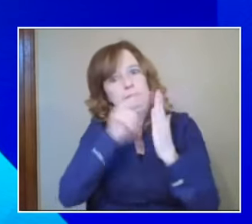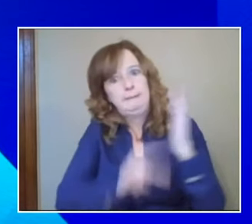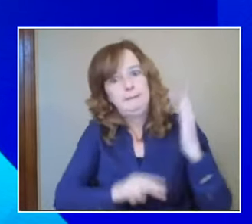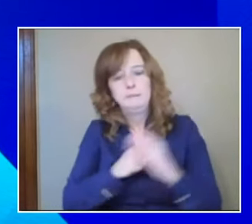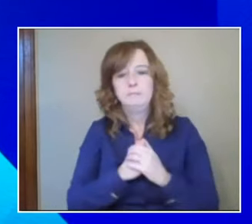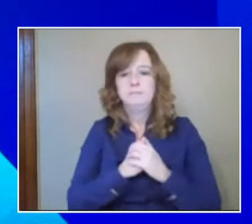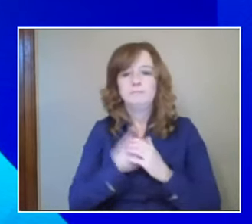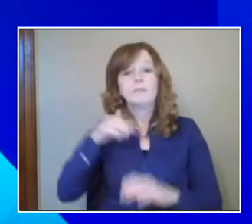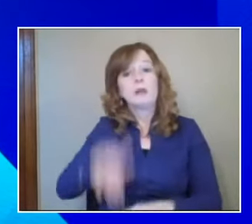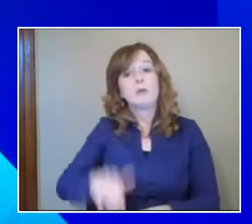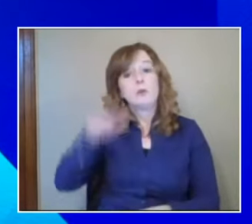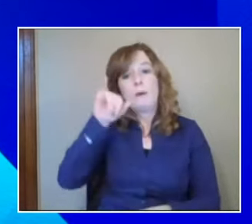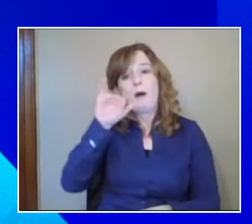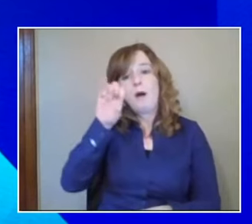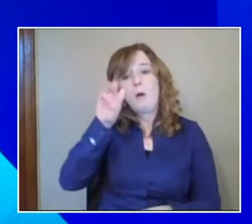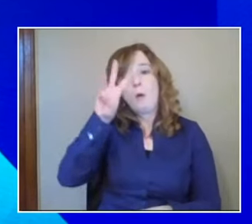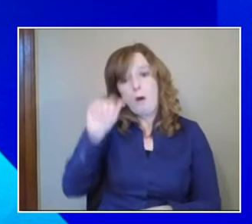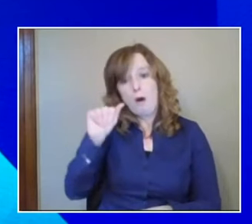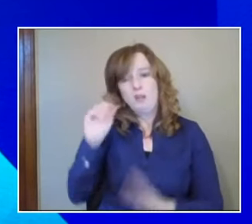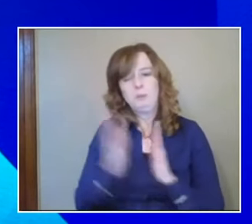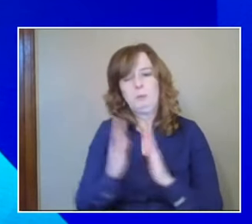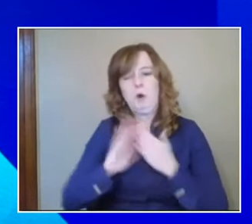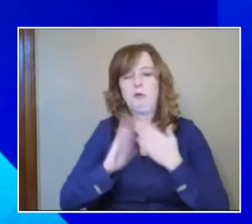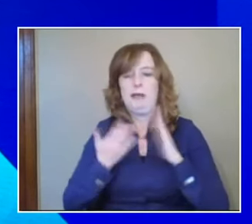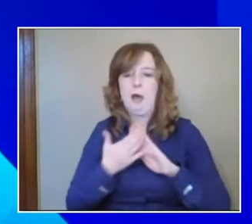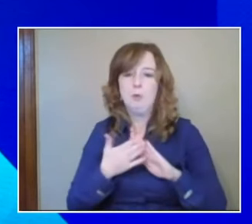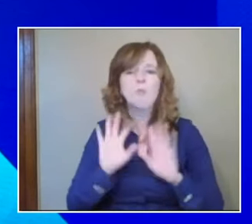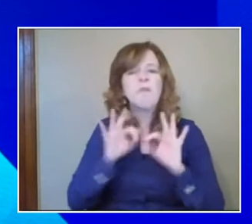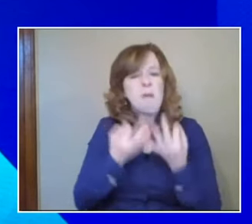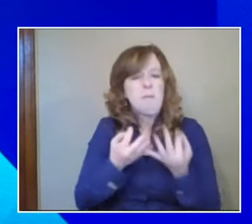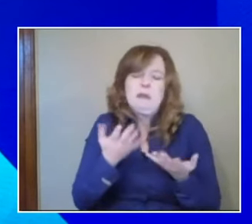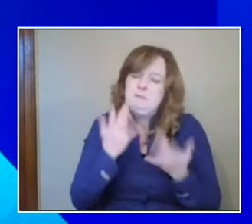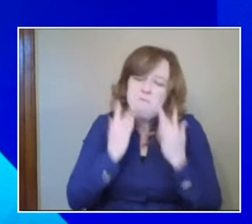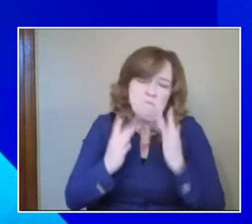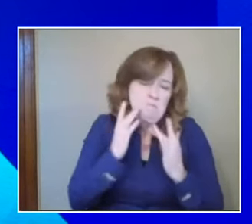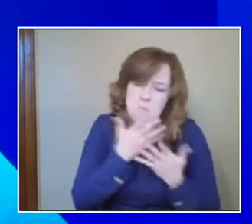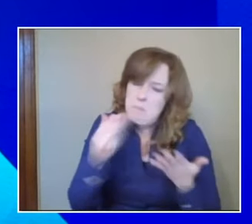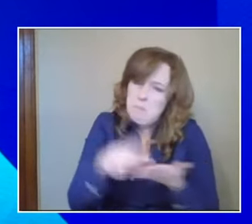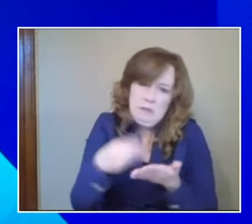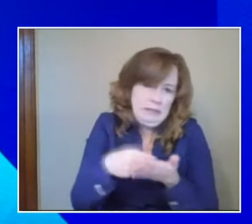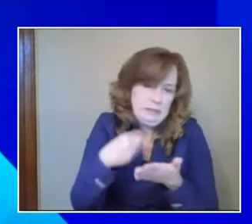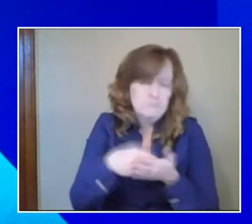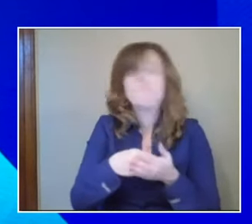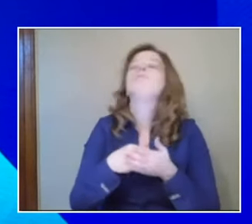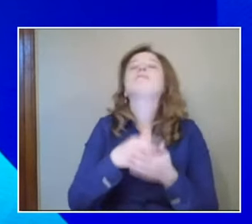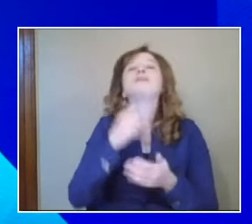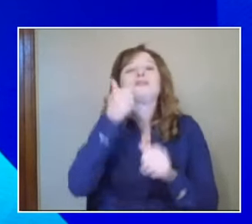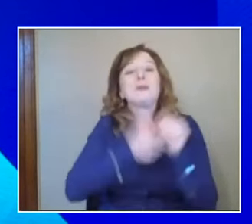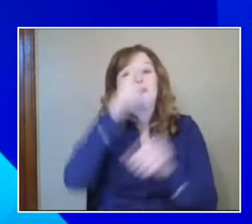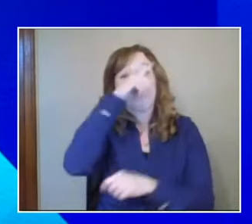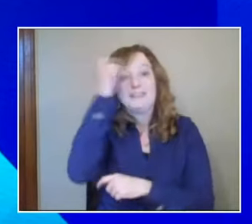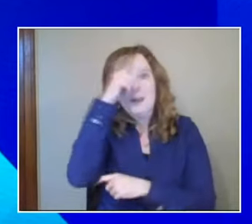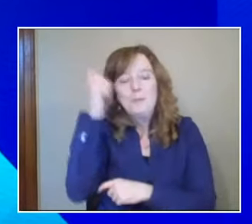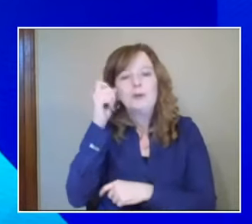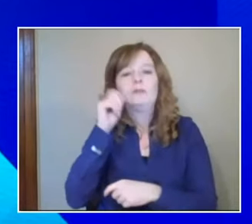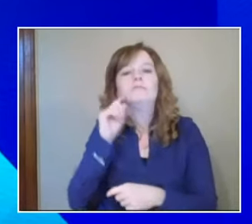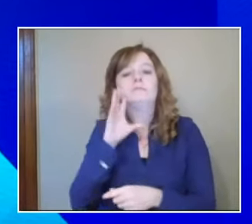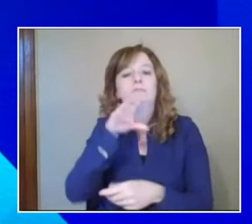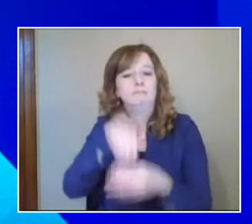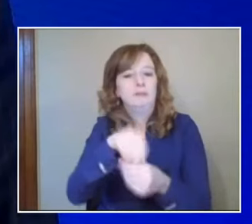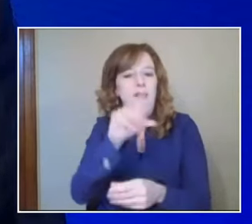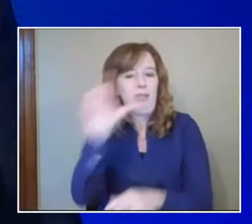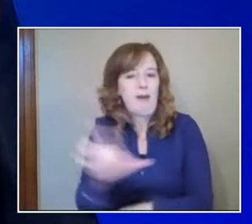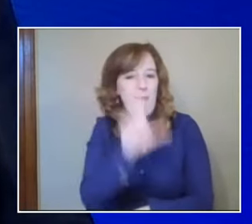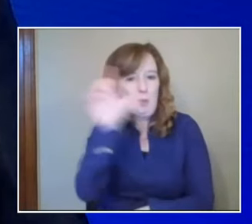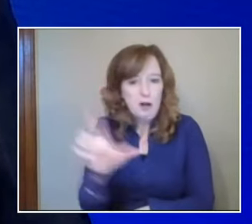means. Every summer, I joined the summer reading club at the library. It was my ticket to travel the world and expand my